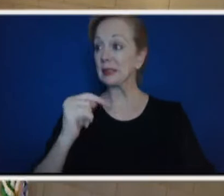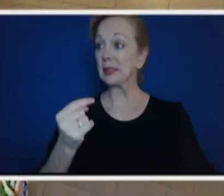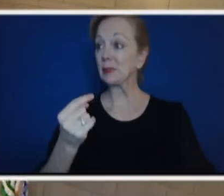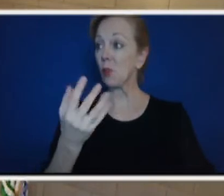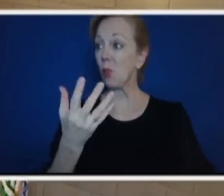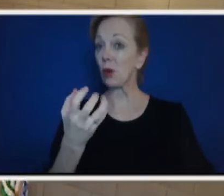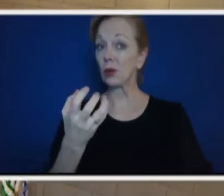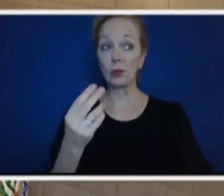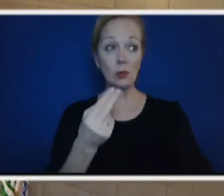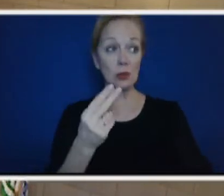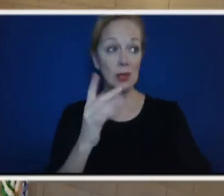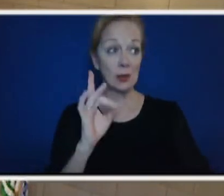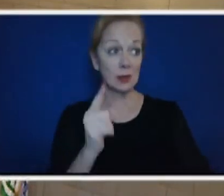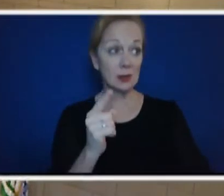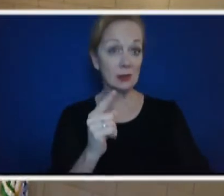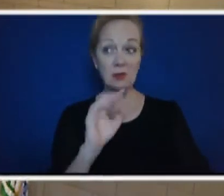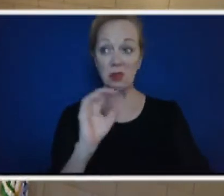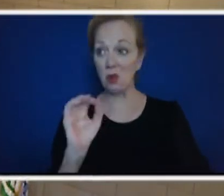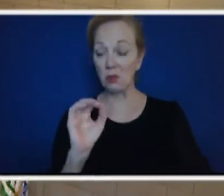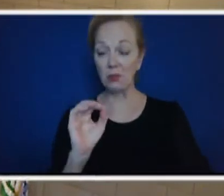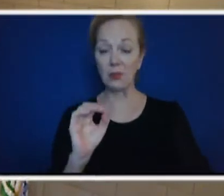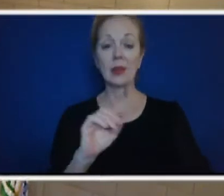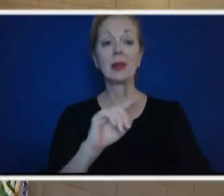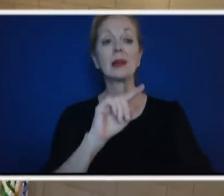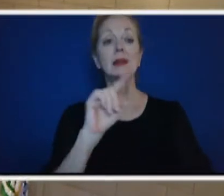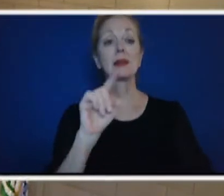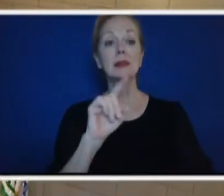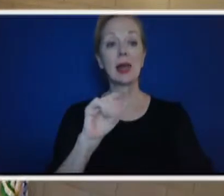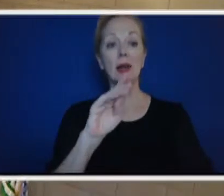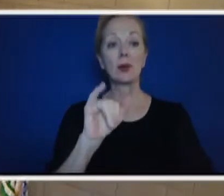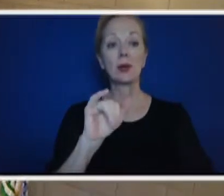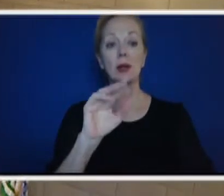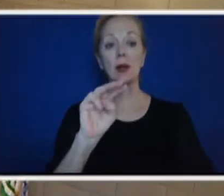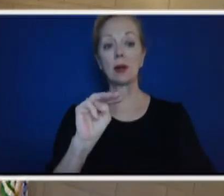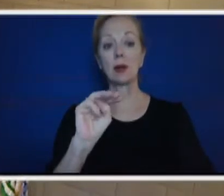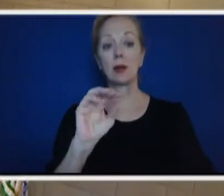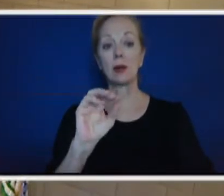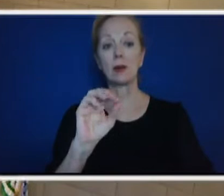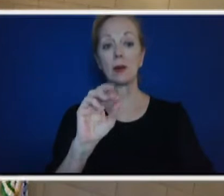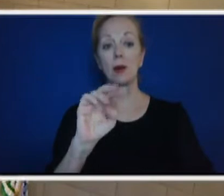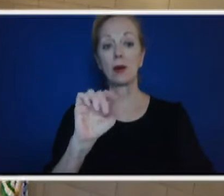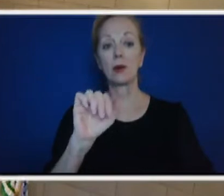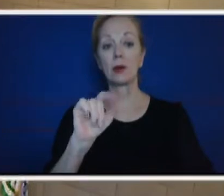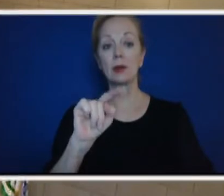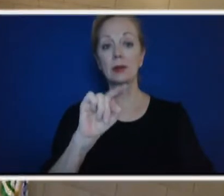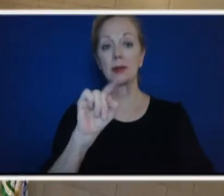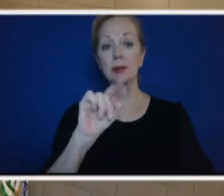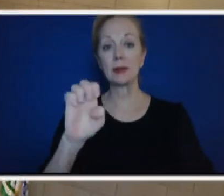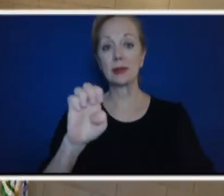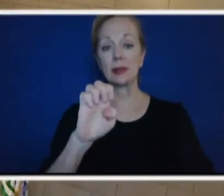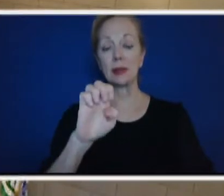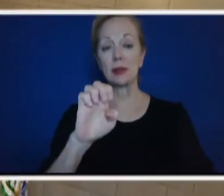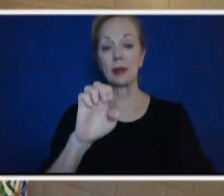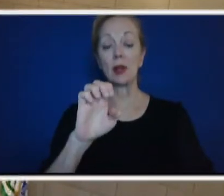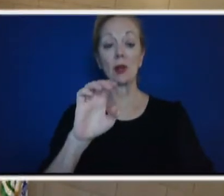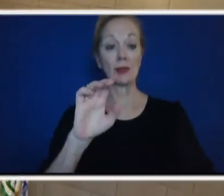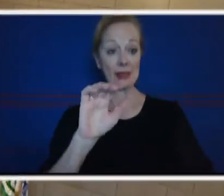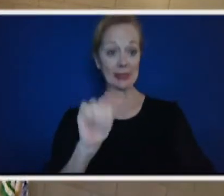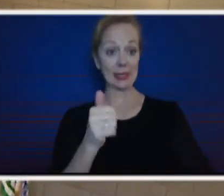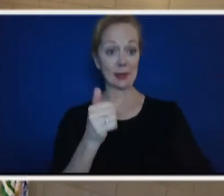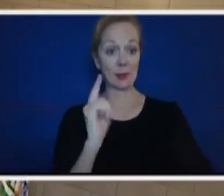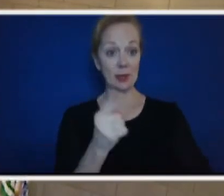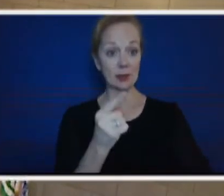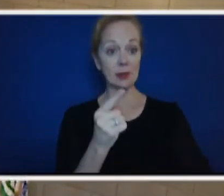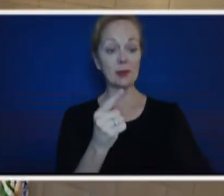anybody coming up. Zachary Moritz, you have 10 minutes as well when you make yourself available